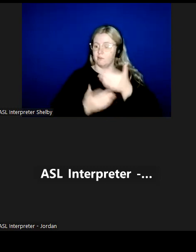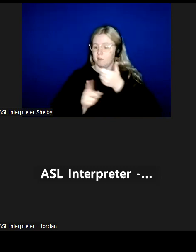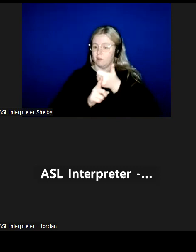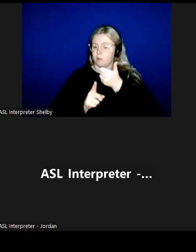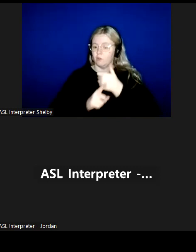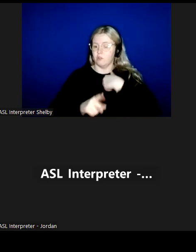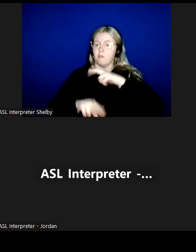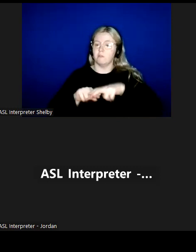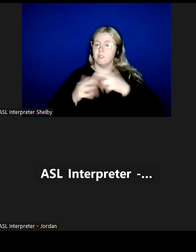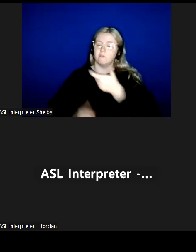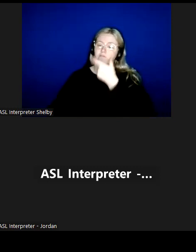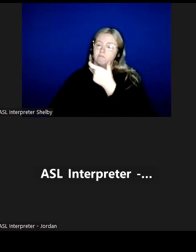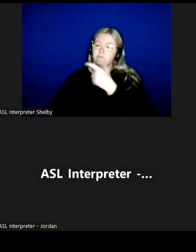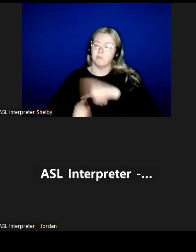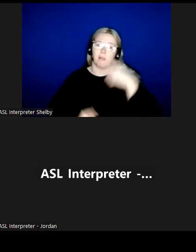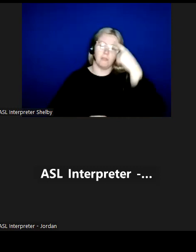mind might be elsewhere.